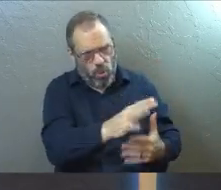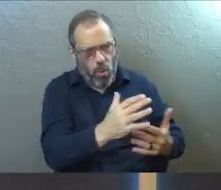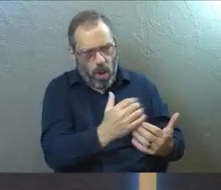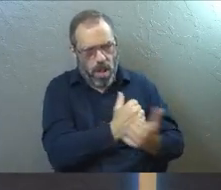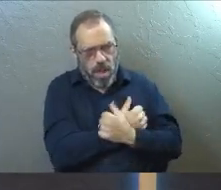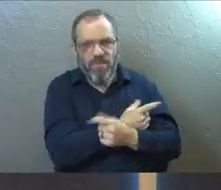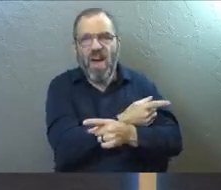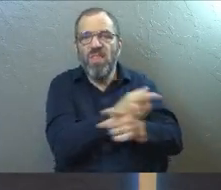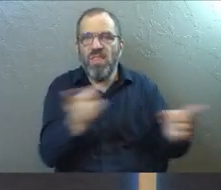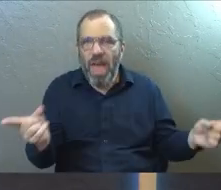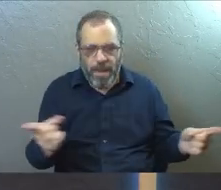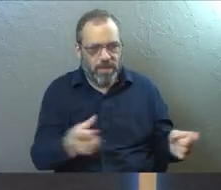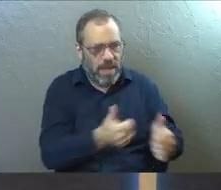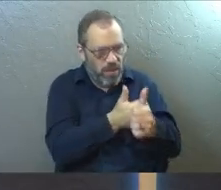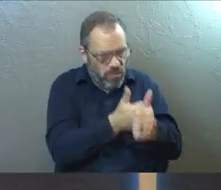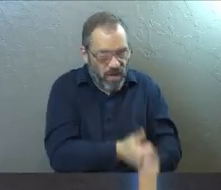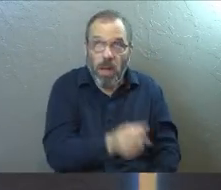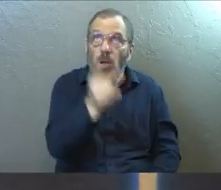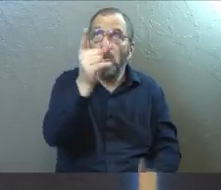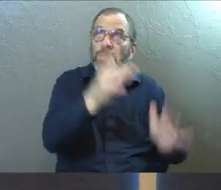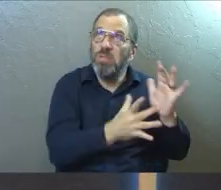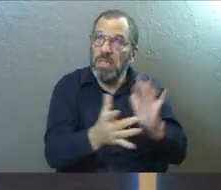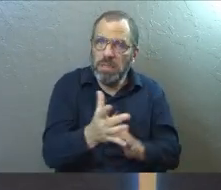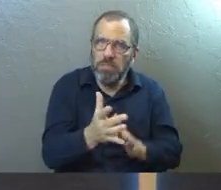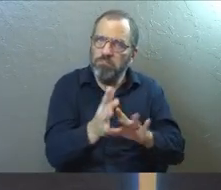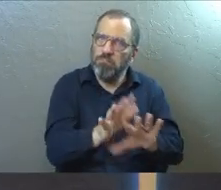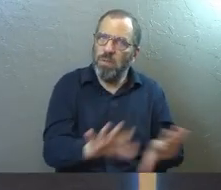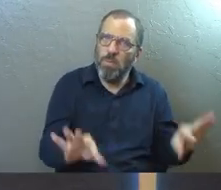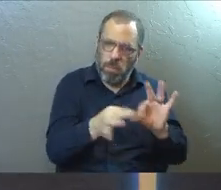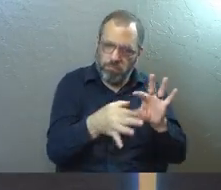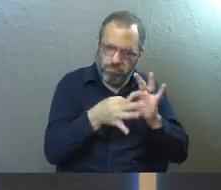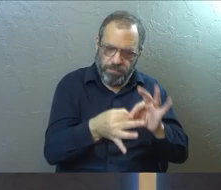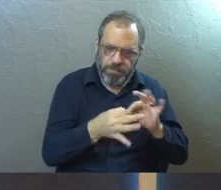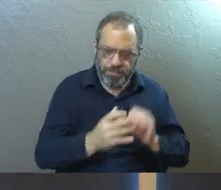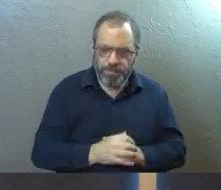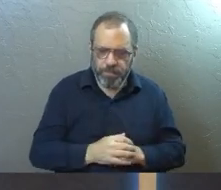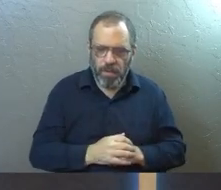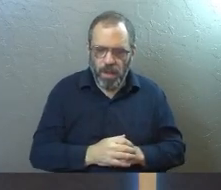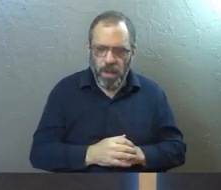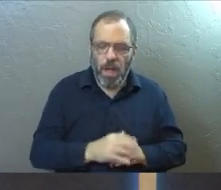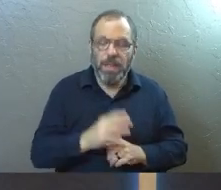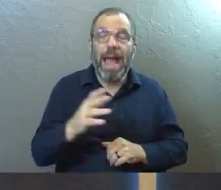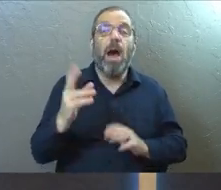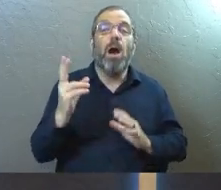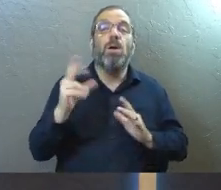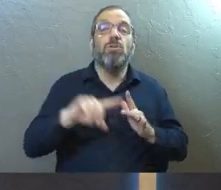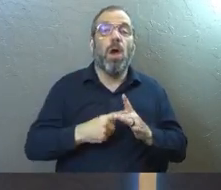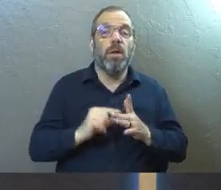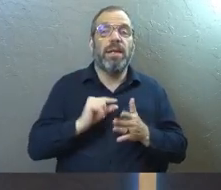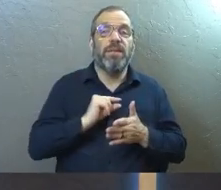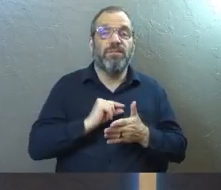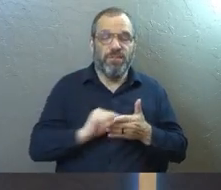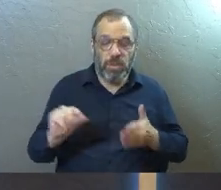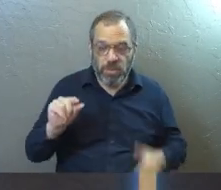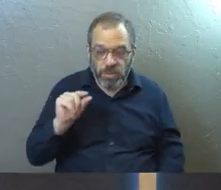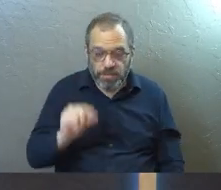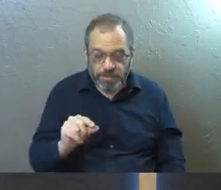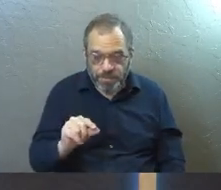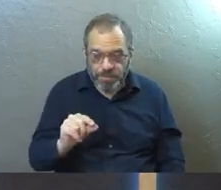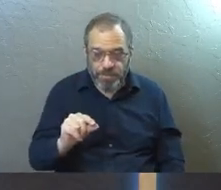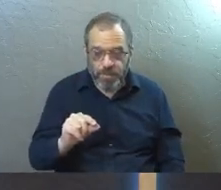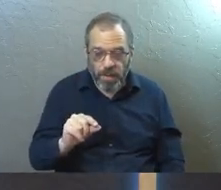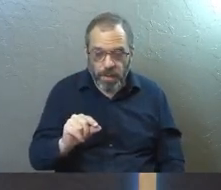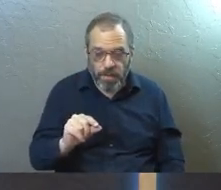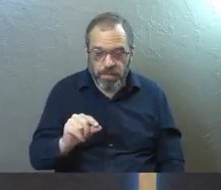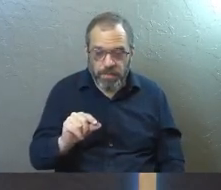you love them, that you are followers of Jesus, the importance of that unity, protect it. So let's jump into where we're going to read in our text for today, or